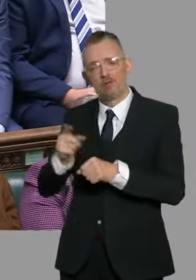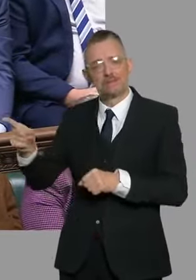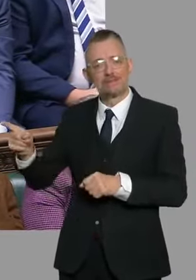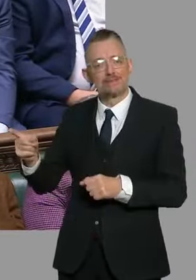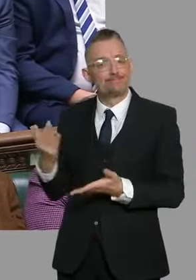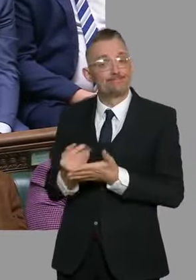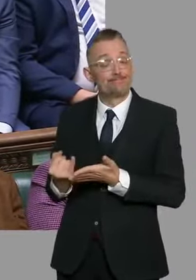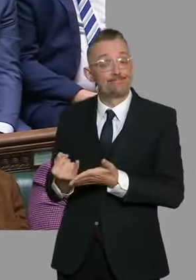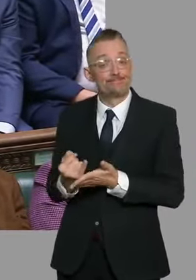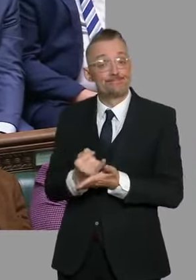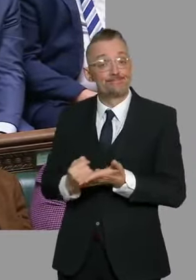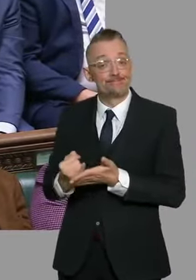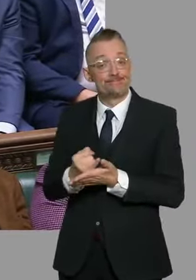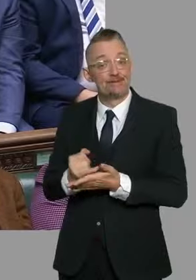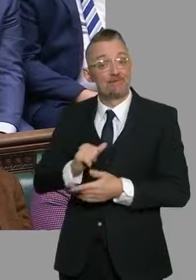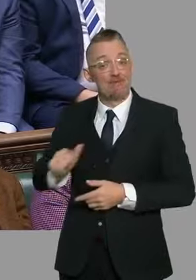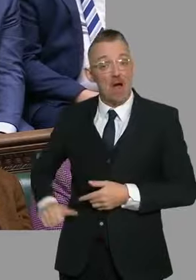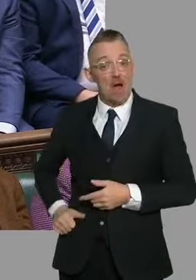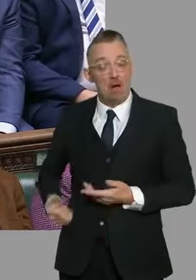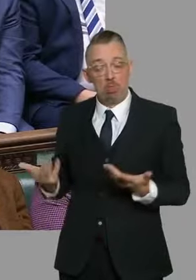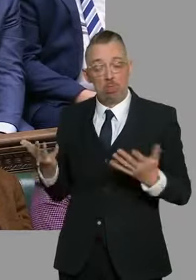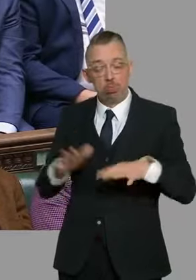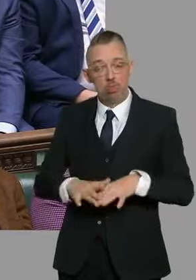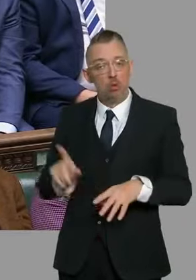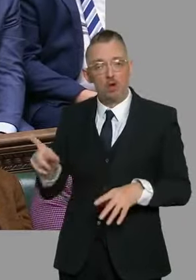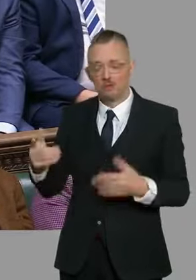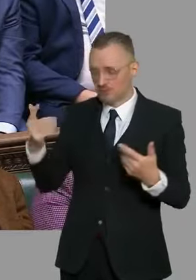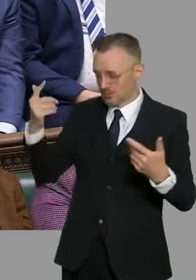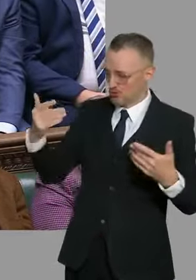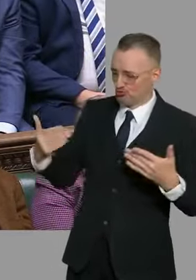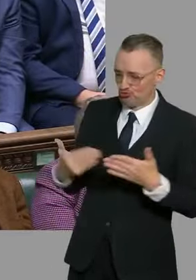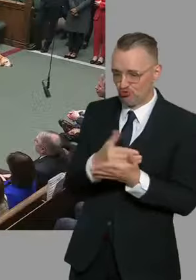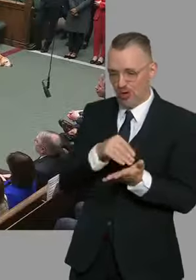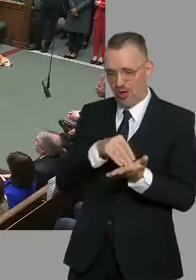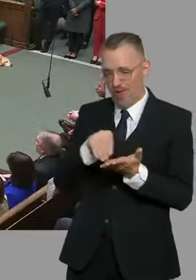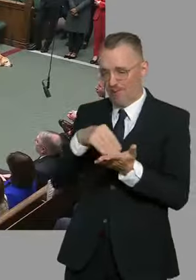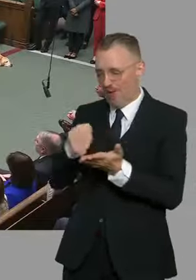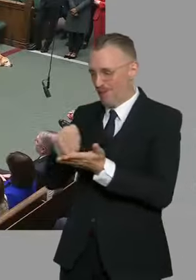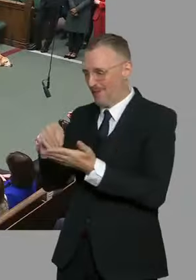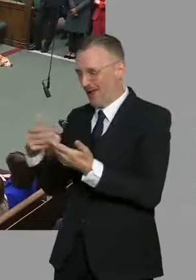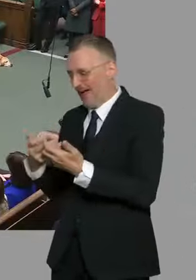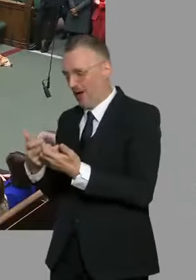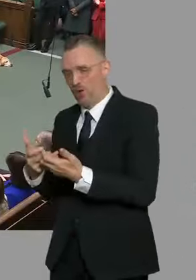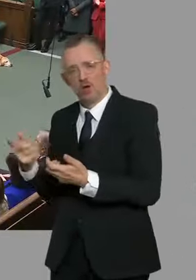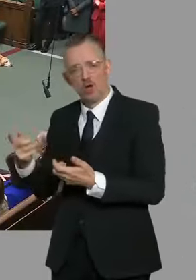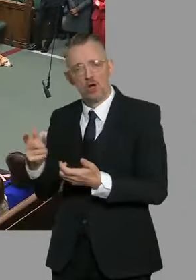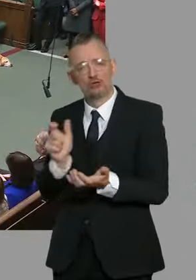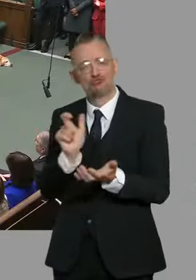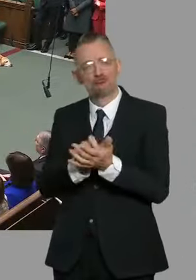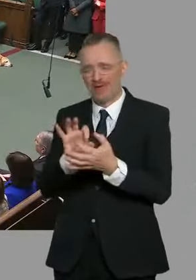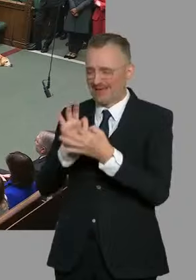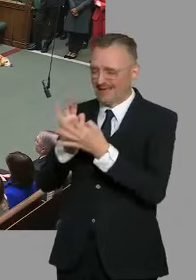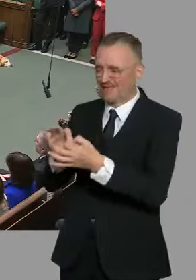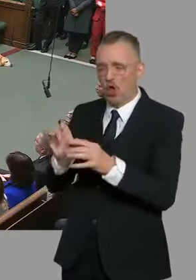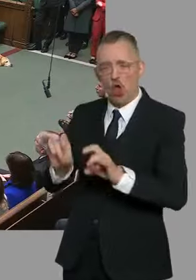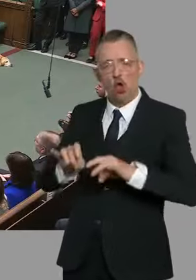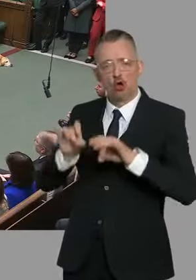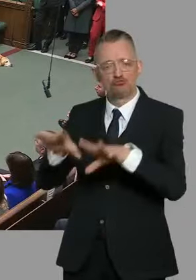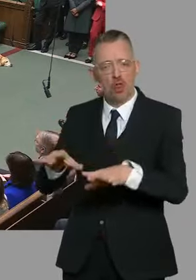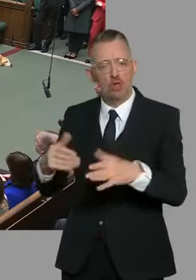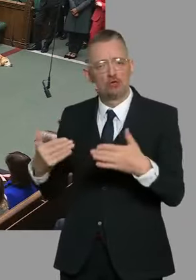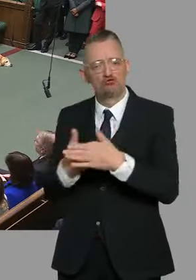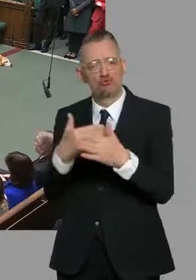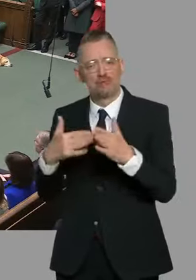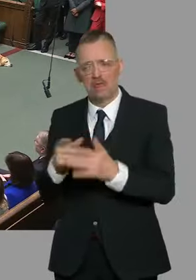payment schemes and their unfair trade deals with Australia and New Zealand that have undercut British